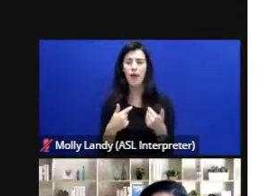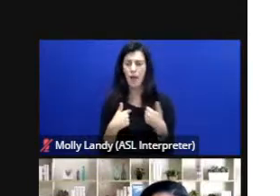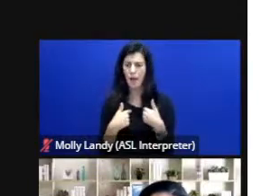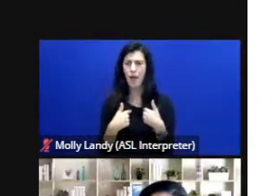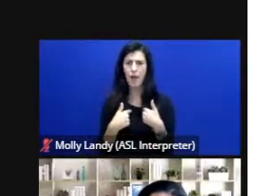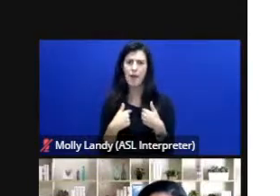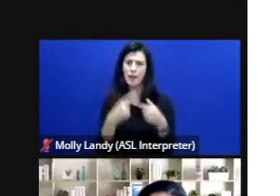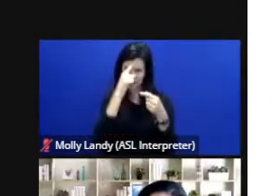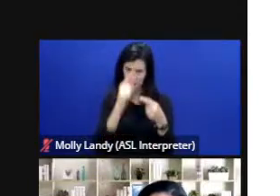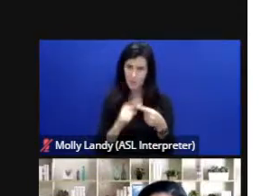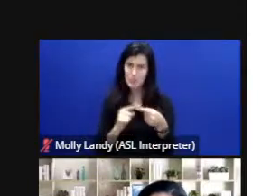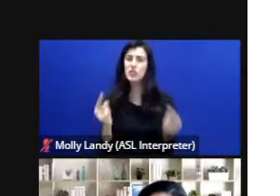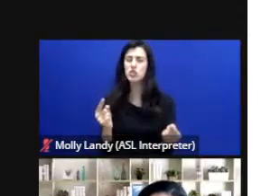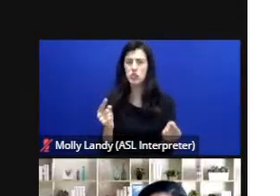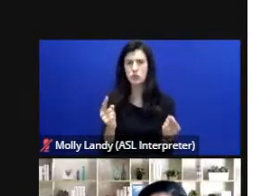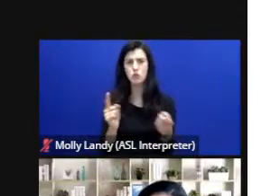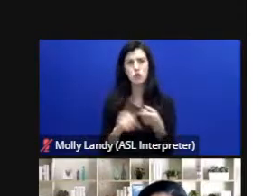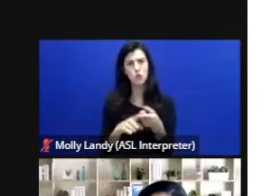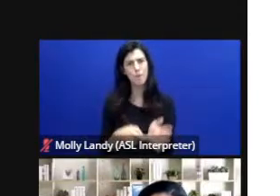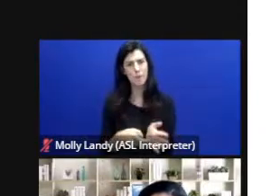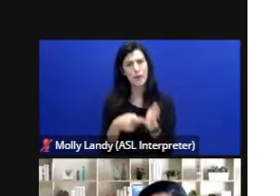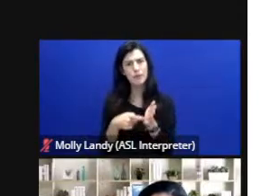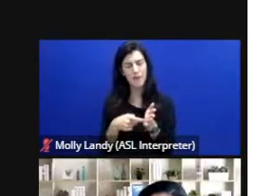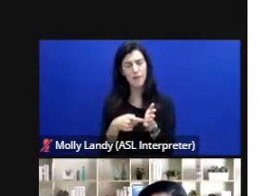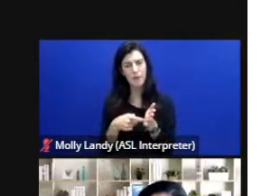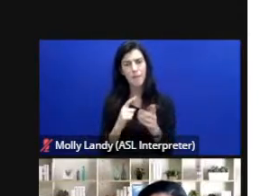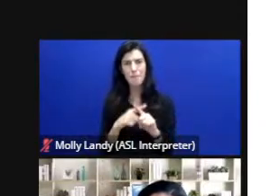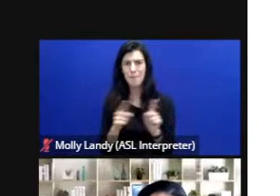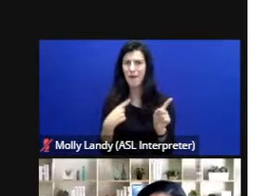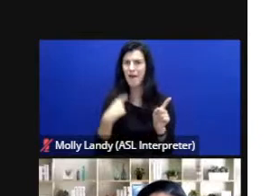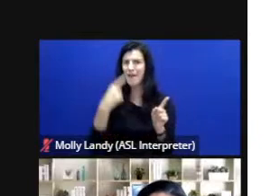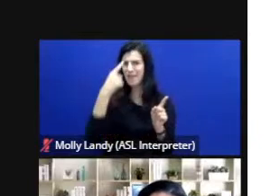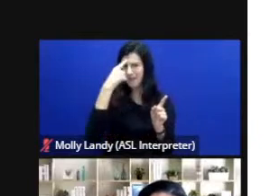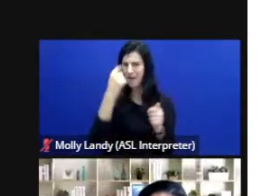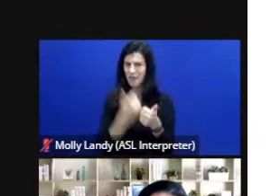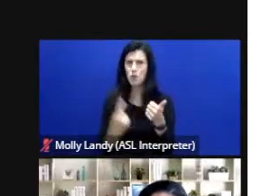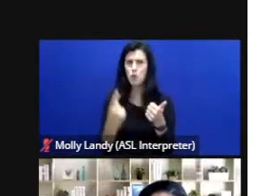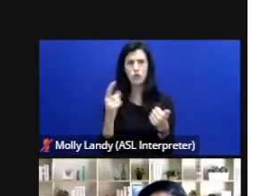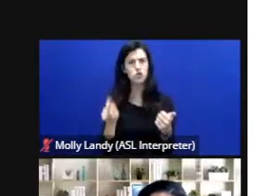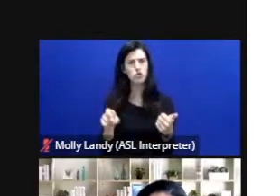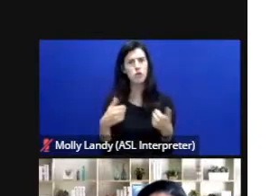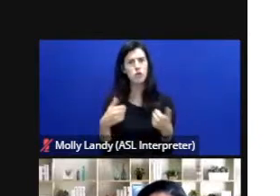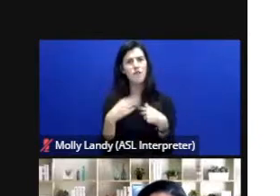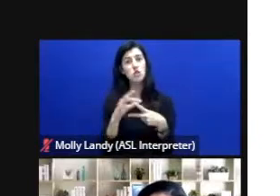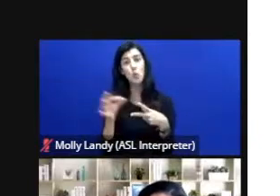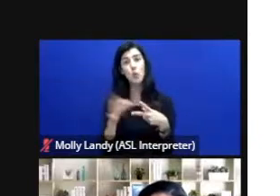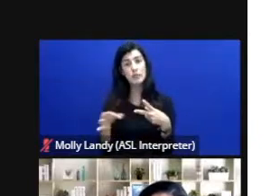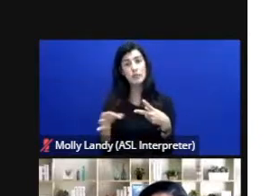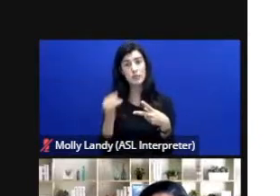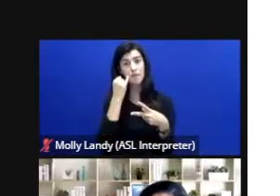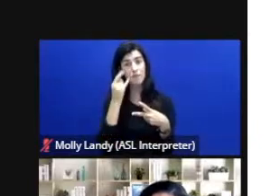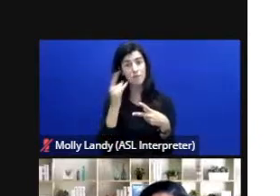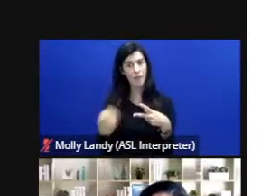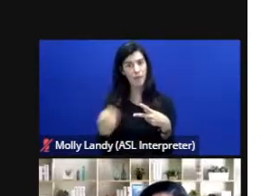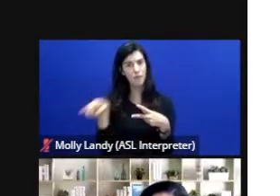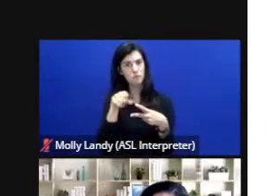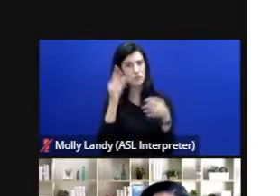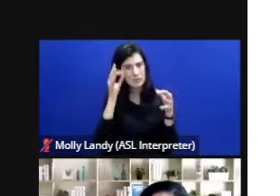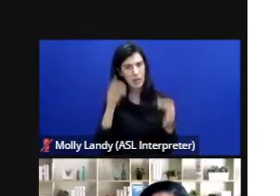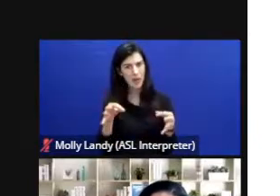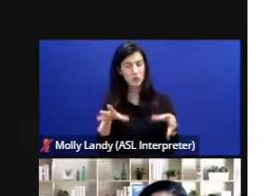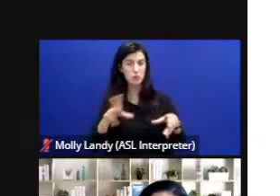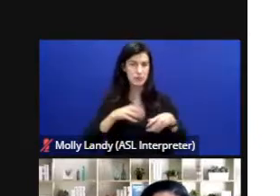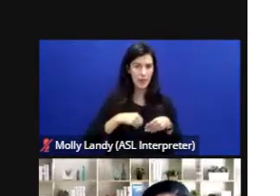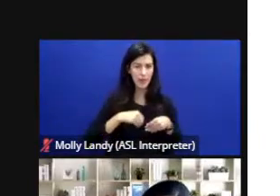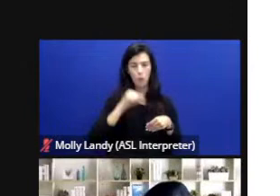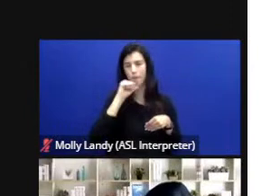it, but I think it should be everyone's choice how they decide to take this vaccine or not. If